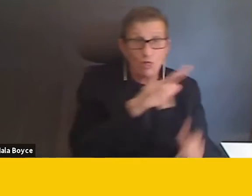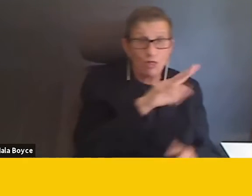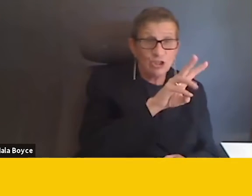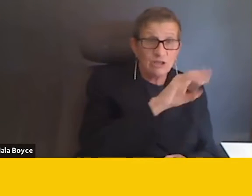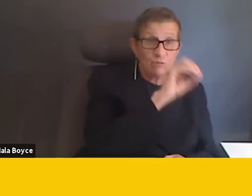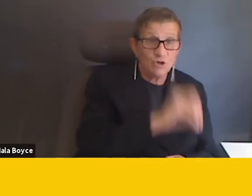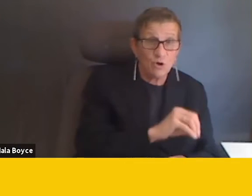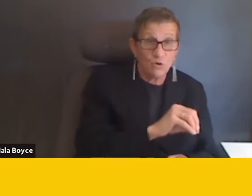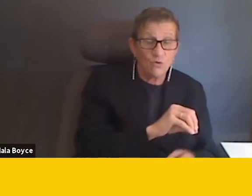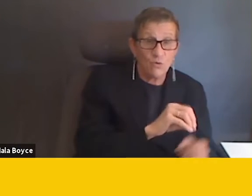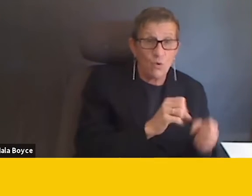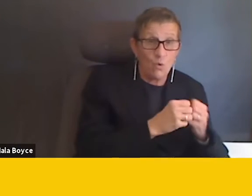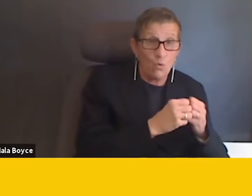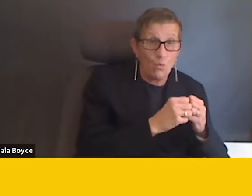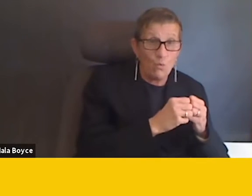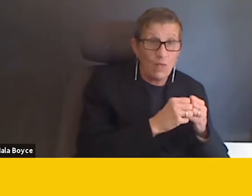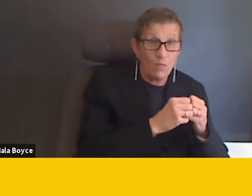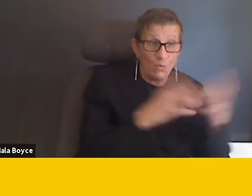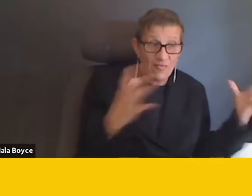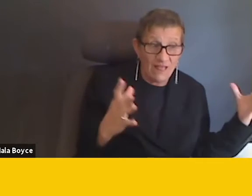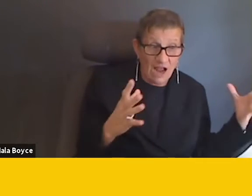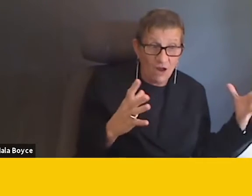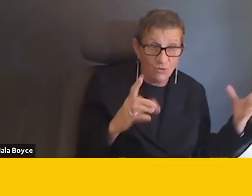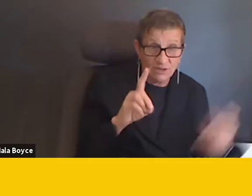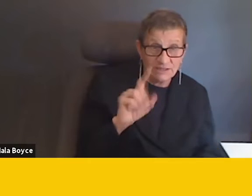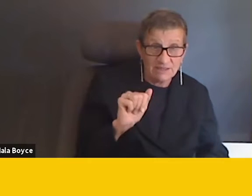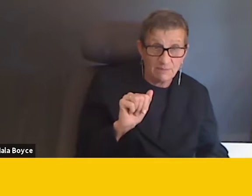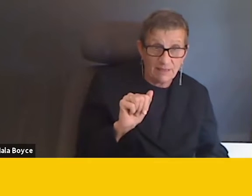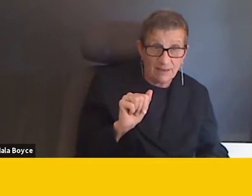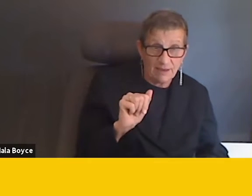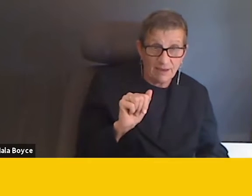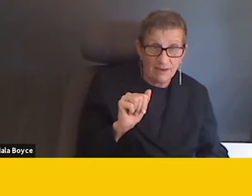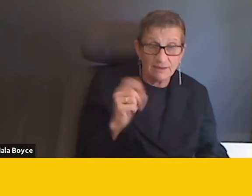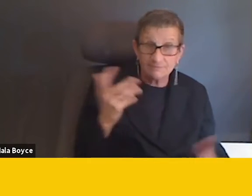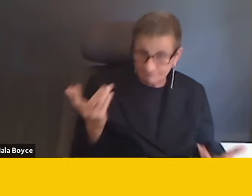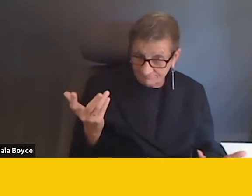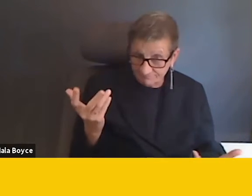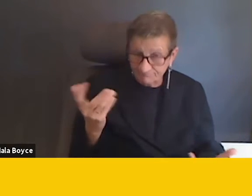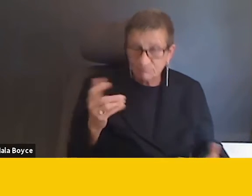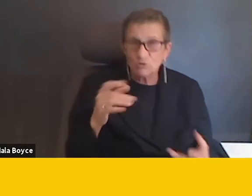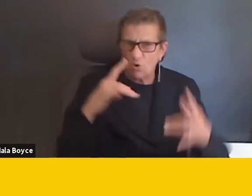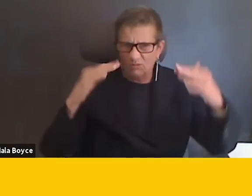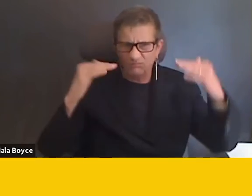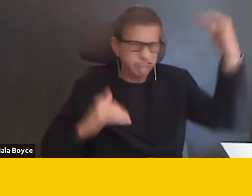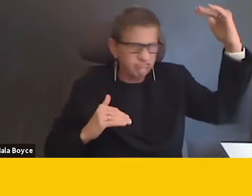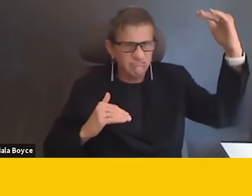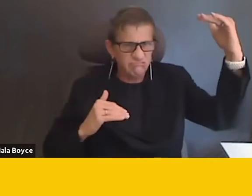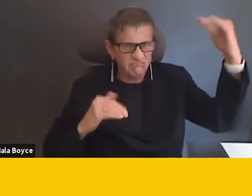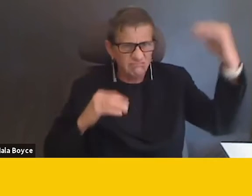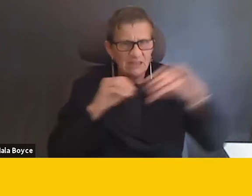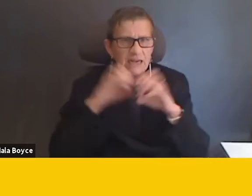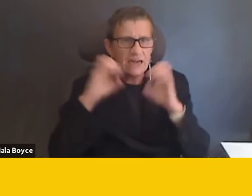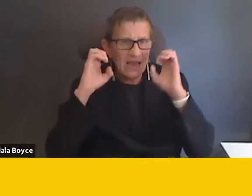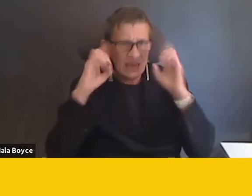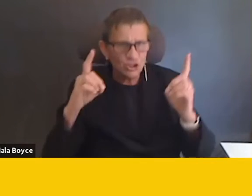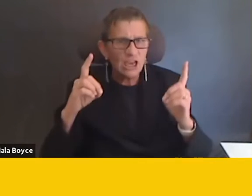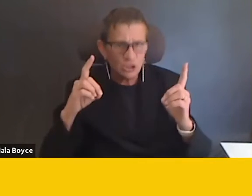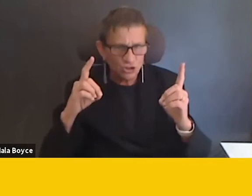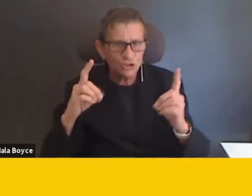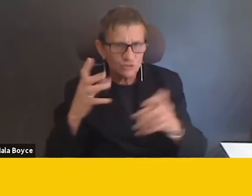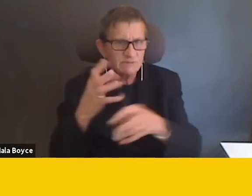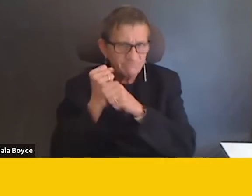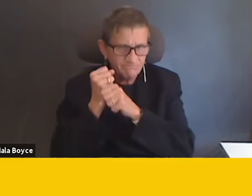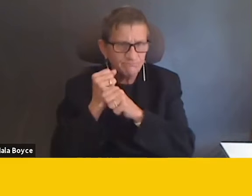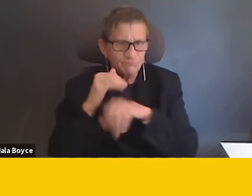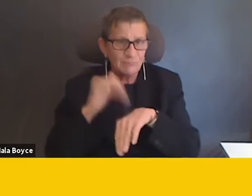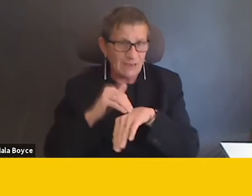those without a disability. So there's this disparity gap in educational attainment at the